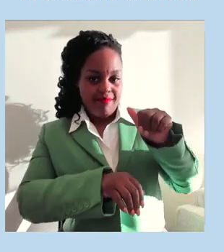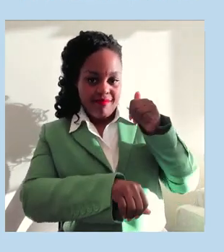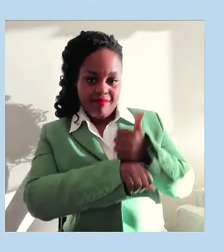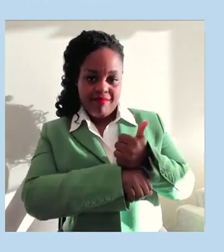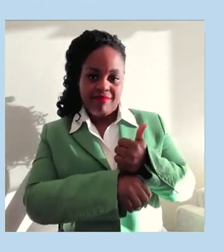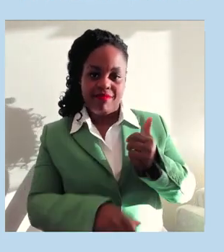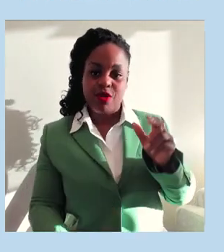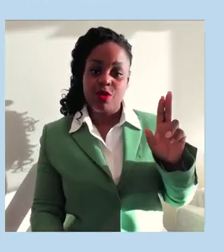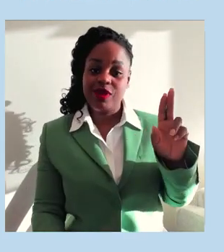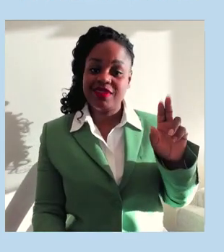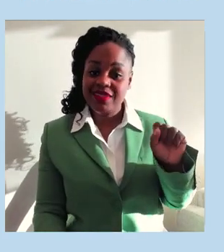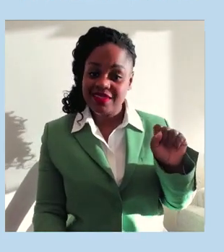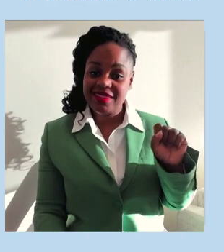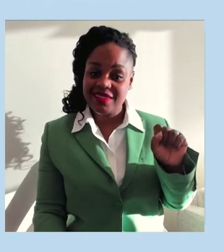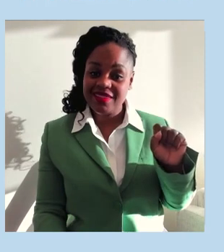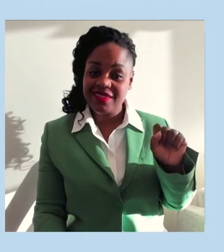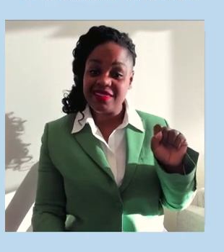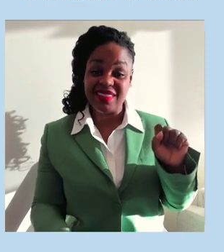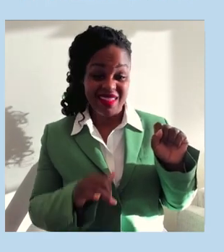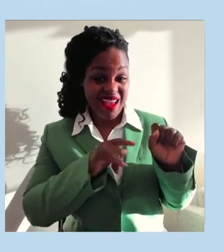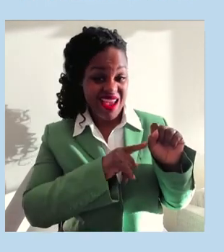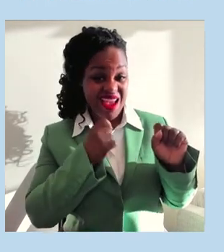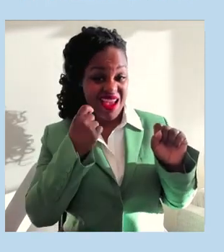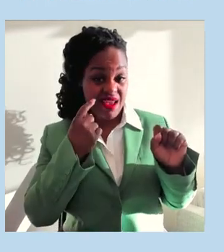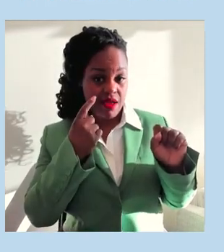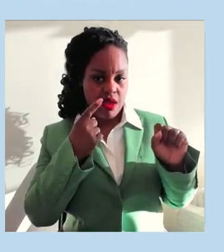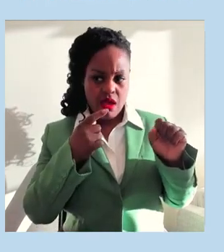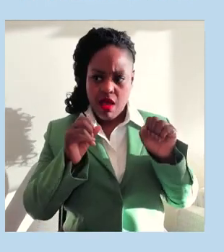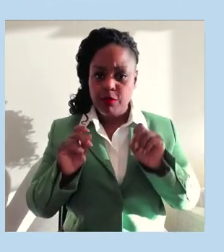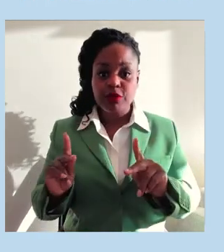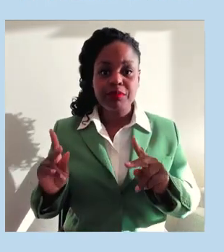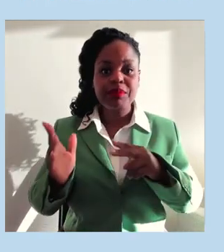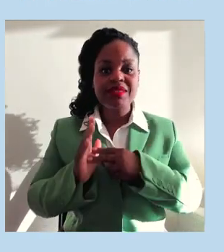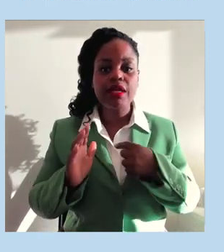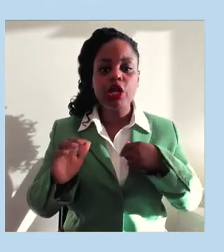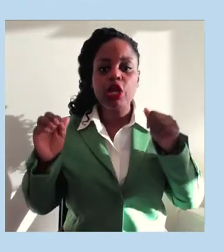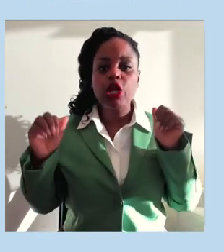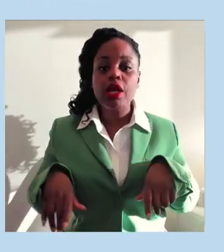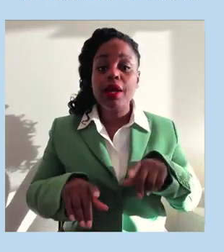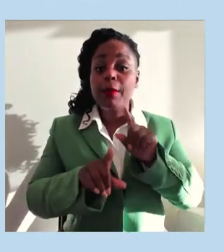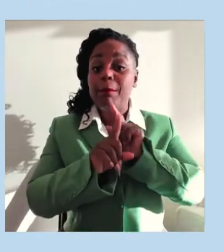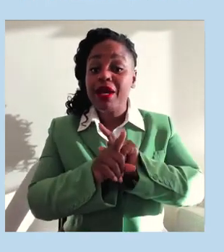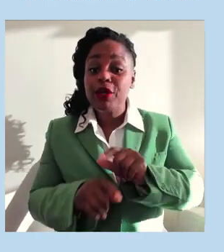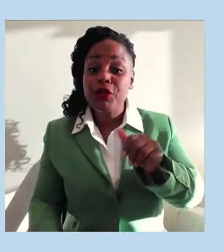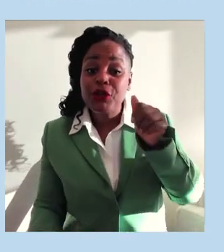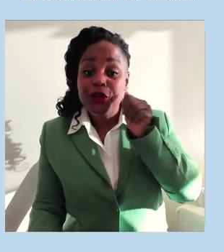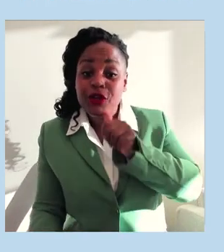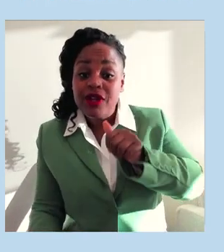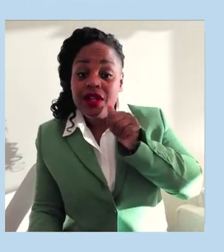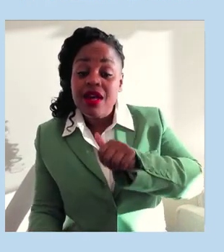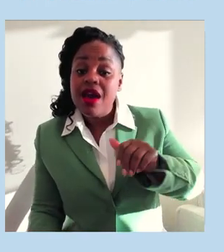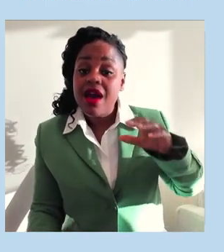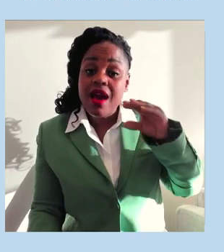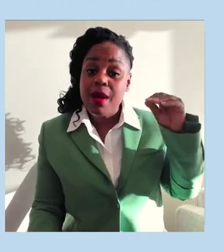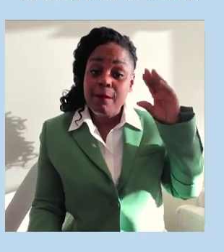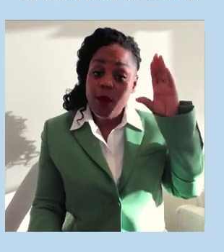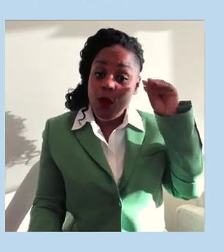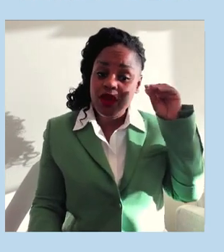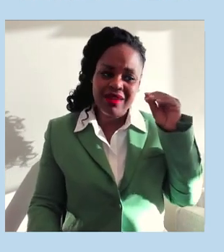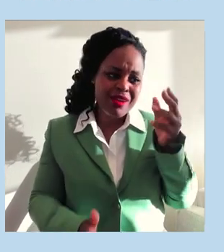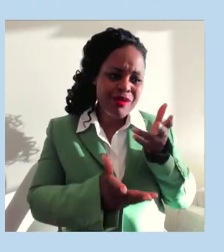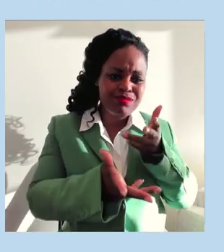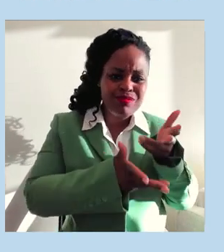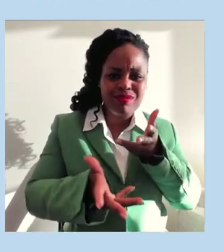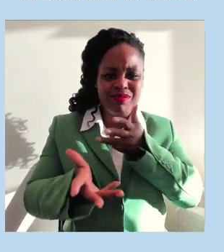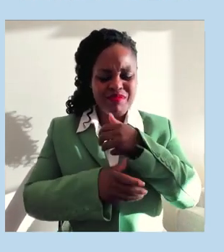boys and encourage them to pursue STEM careers and advice on future universities. A male participant mentioned that he never thought that there would be a